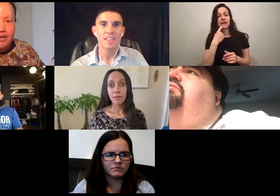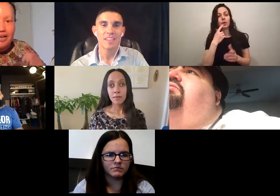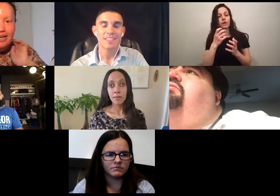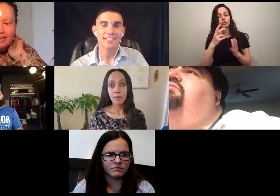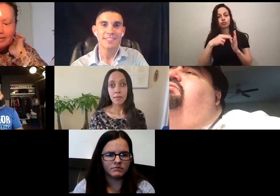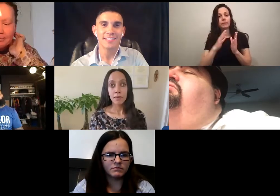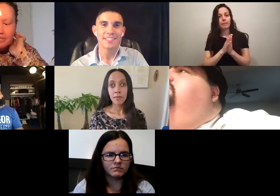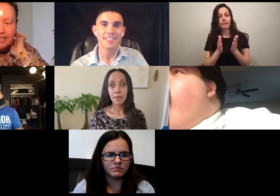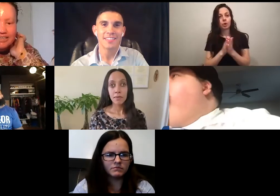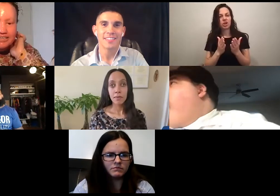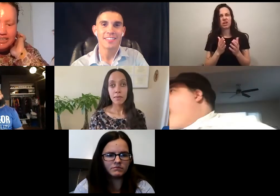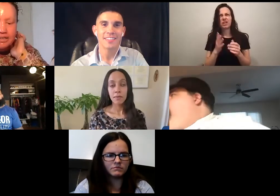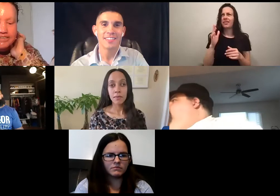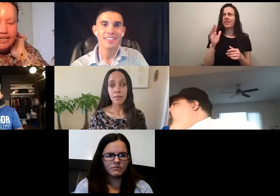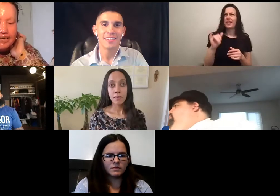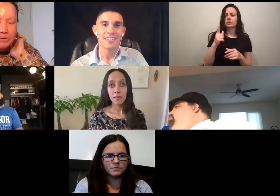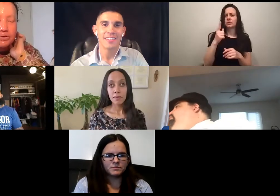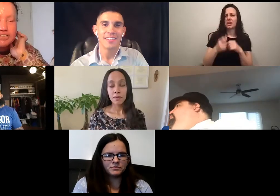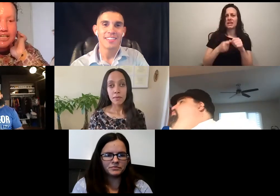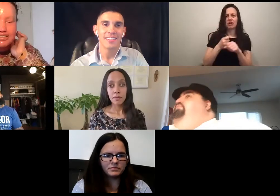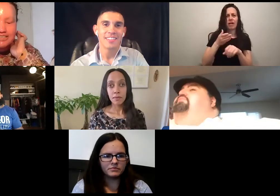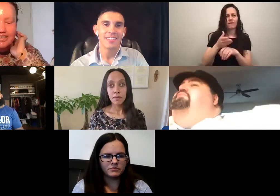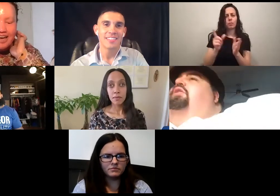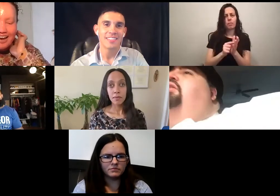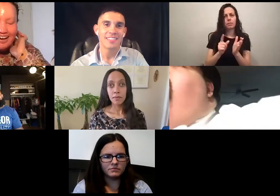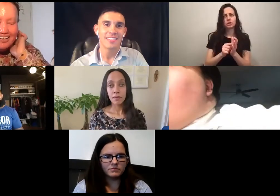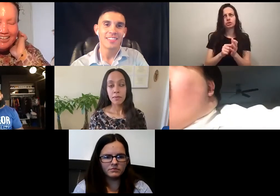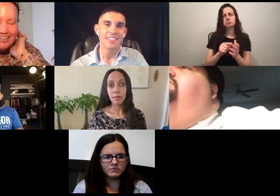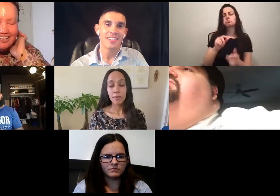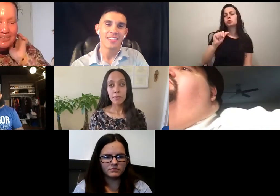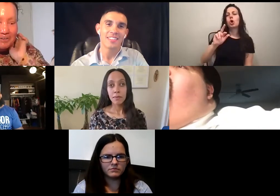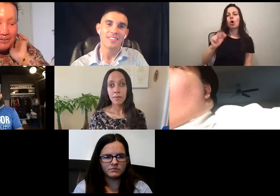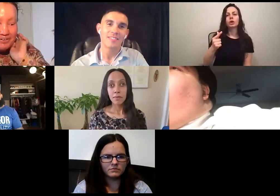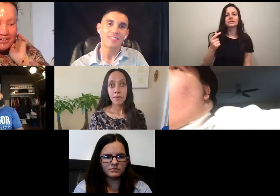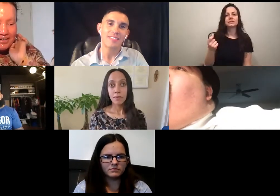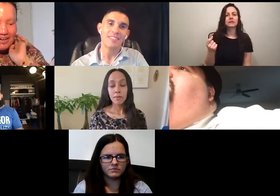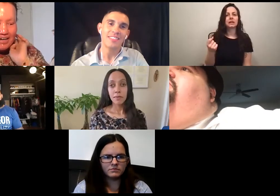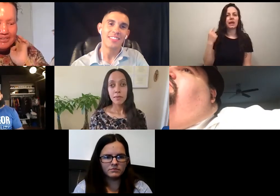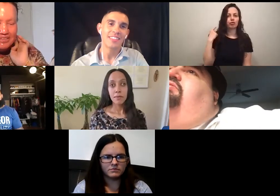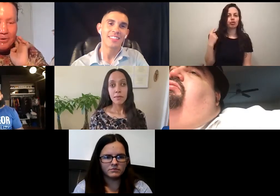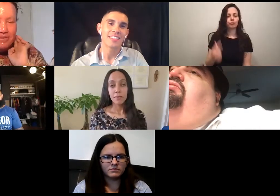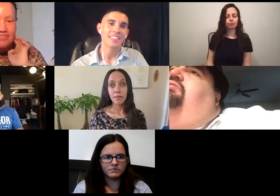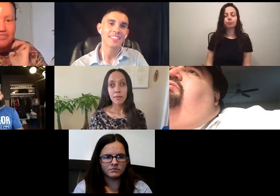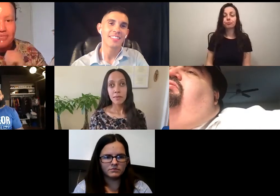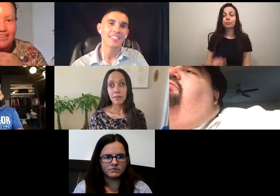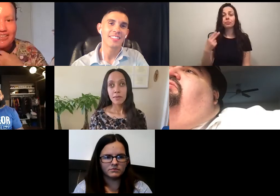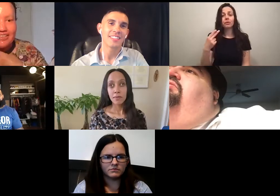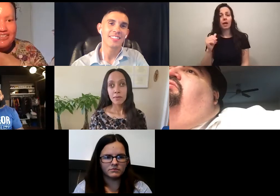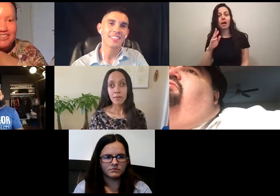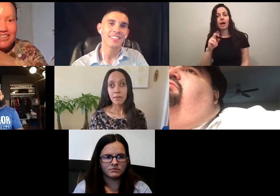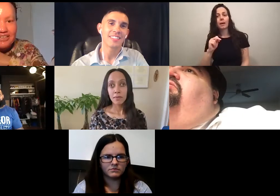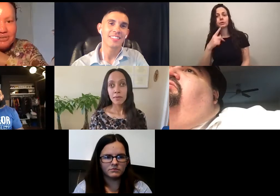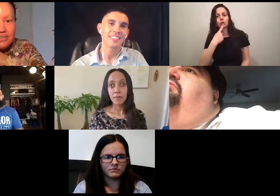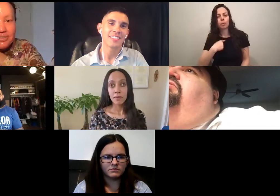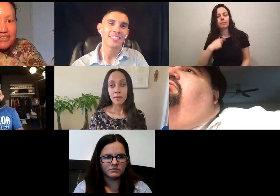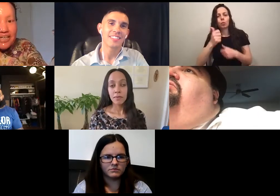probably about mid last year, I would say, August last year. And so Haben told me the format that